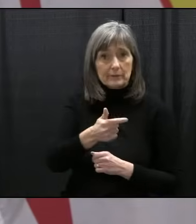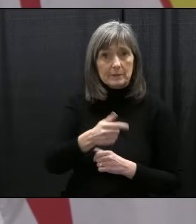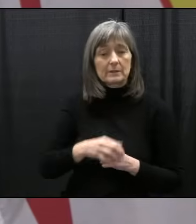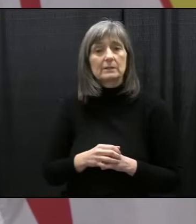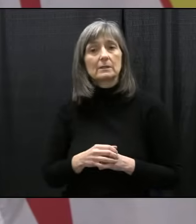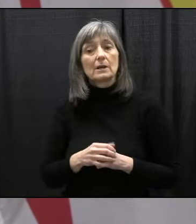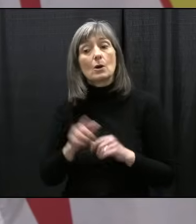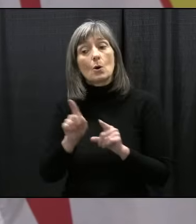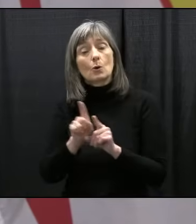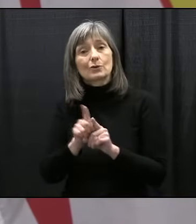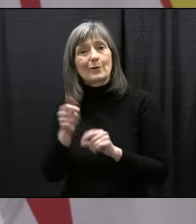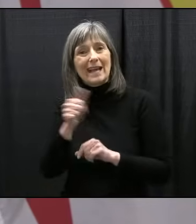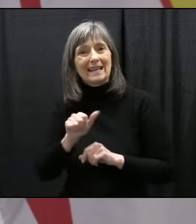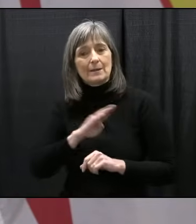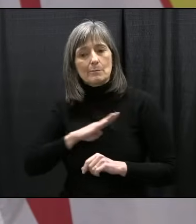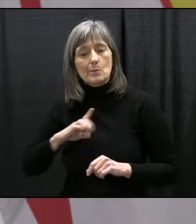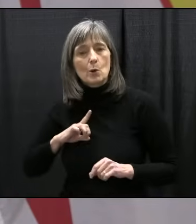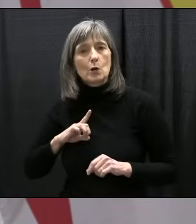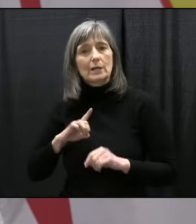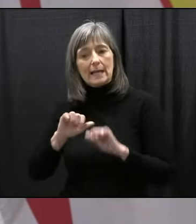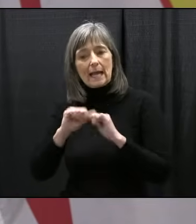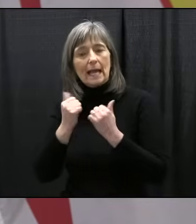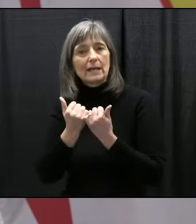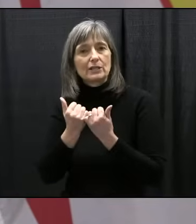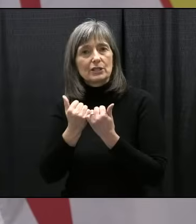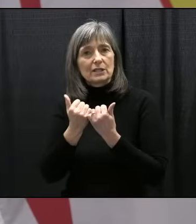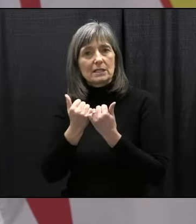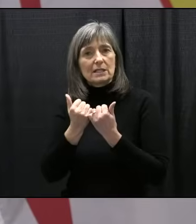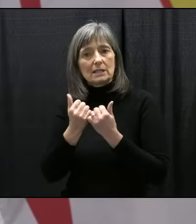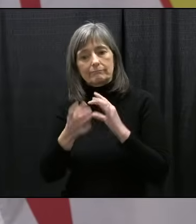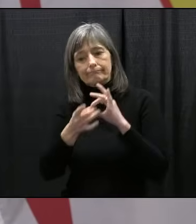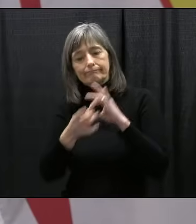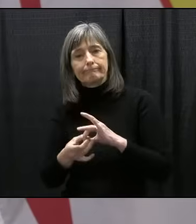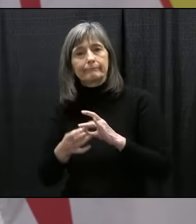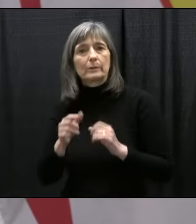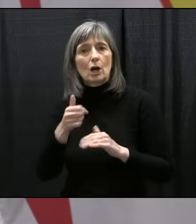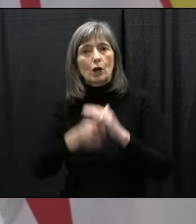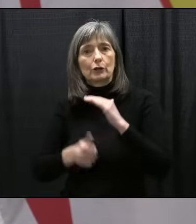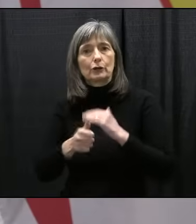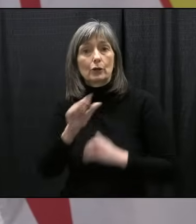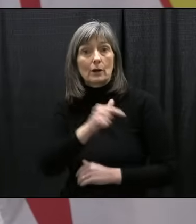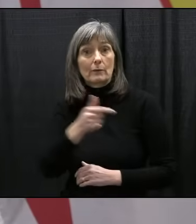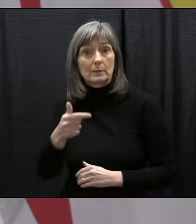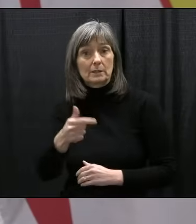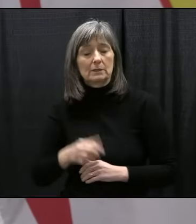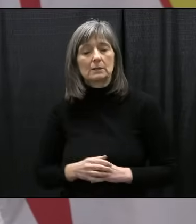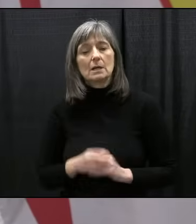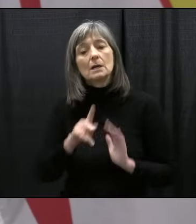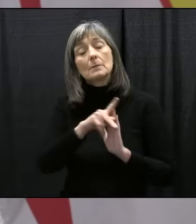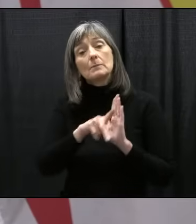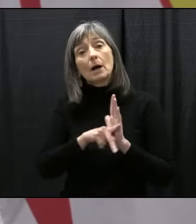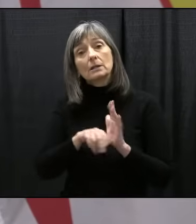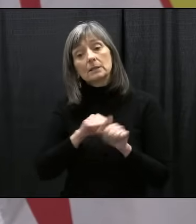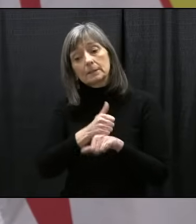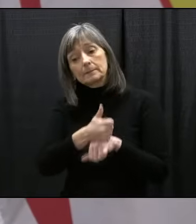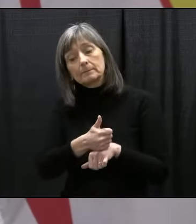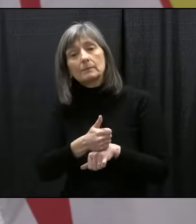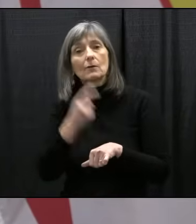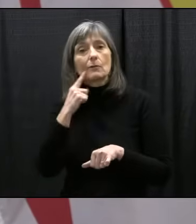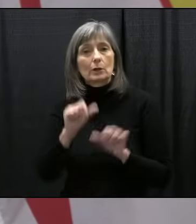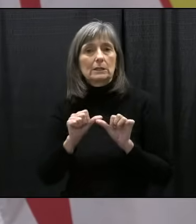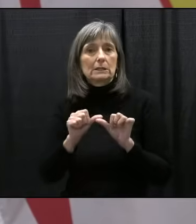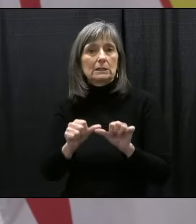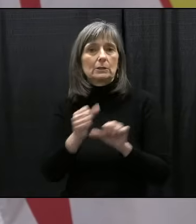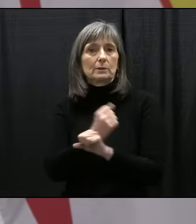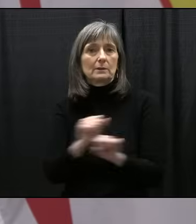as in agencies, boards, and commissions. The policy was implemented in an effort to ensure continued